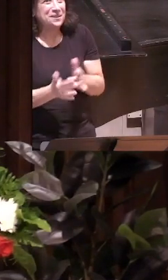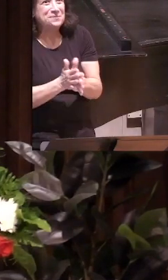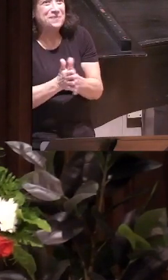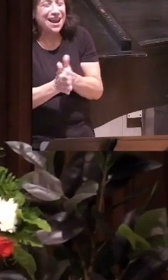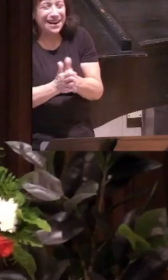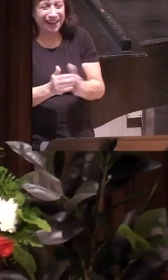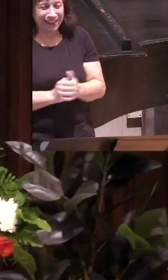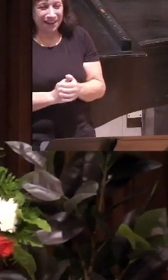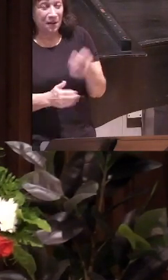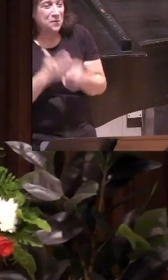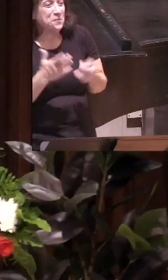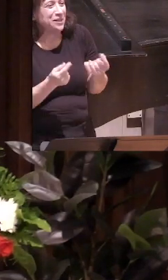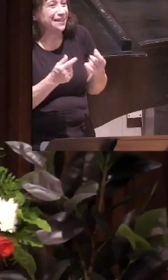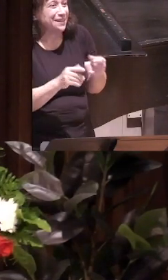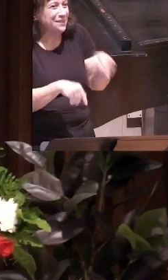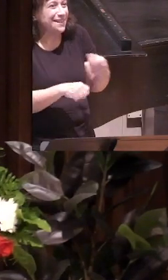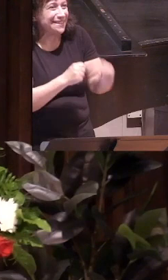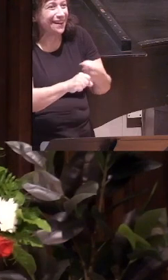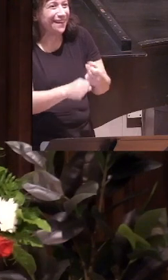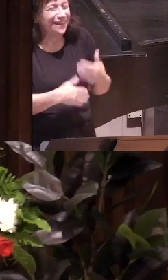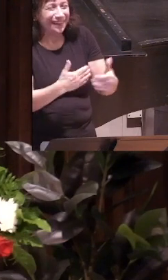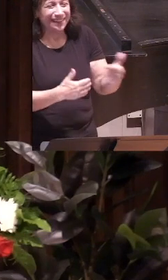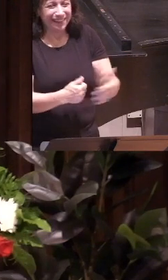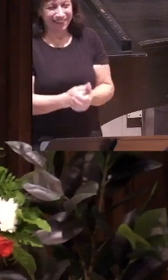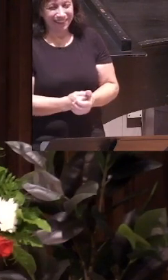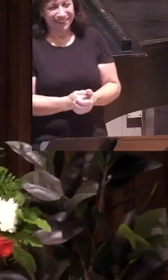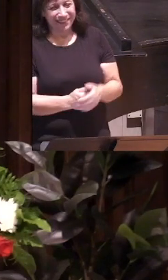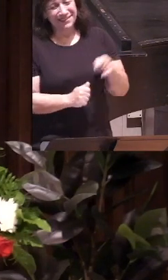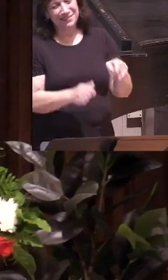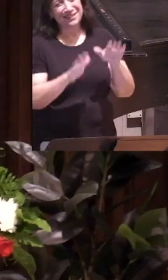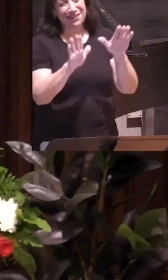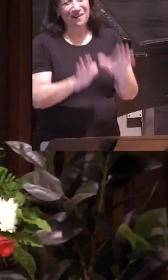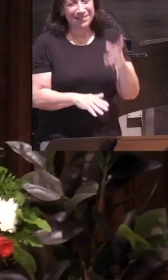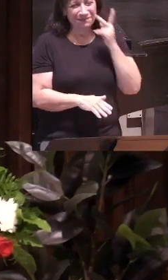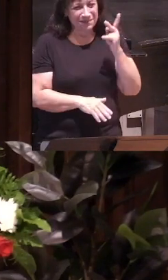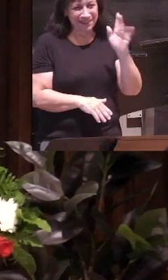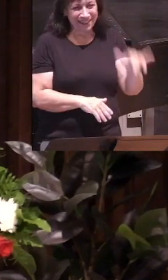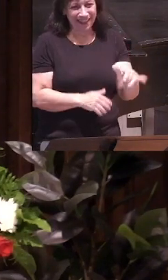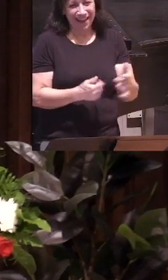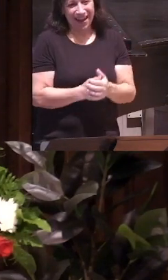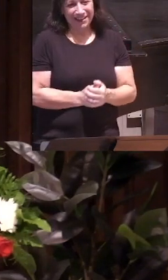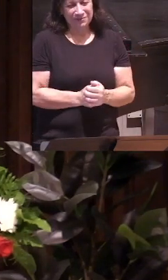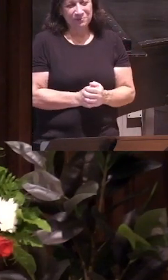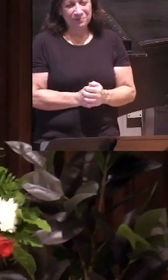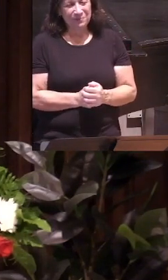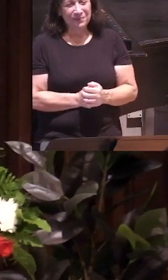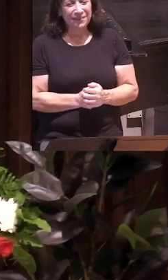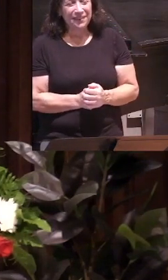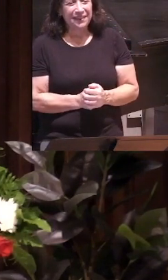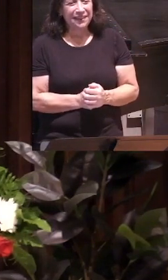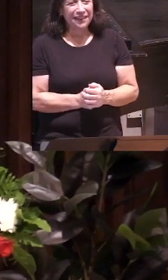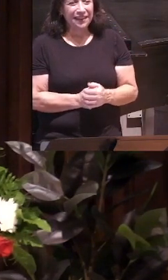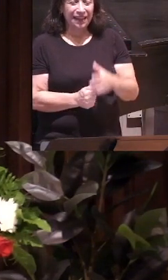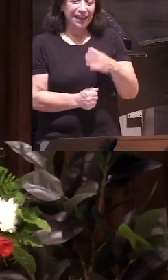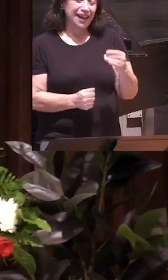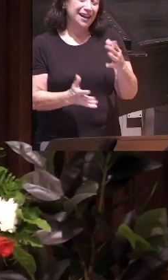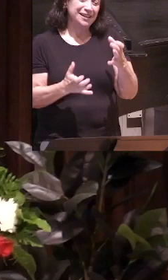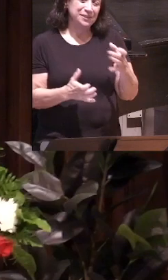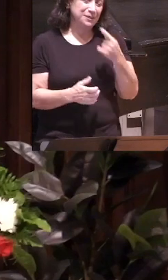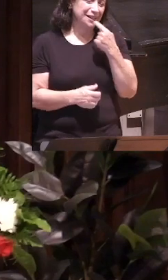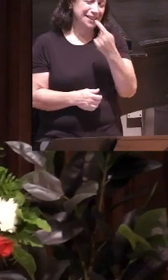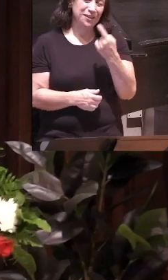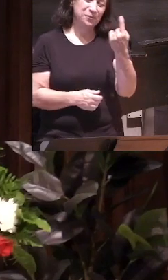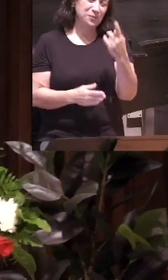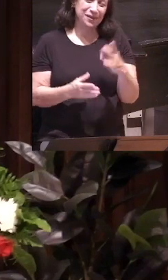every year, like, ooh, what are we doing this year? So it was just so awesome to see that. I just want to tell this